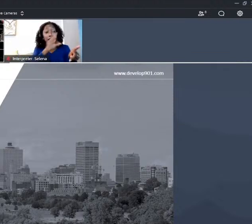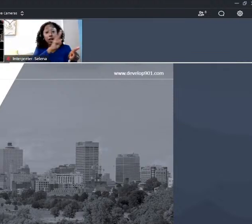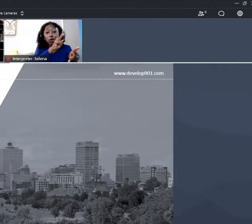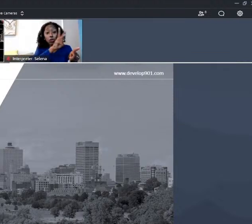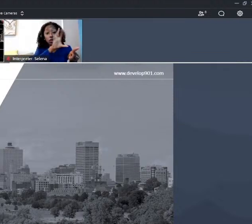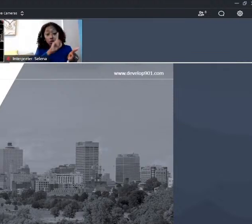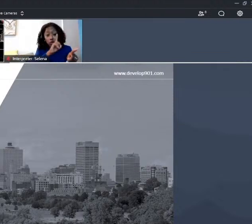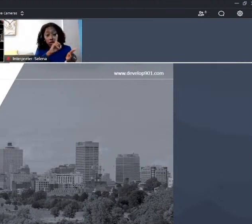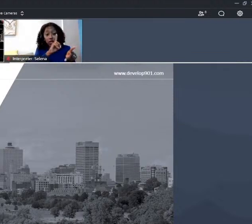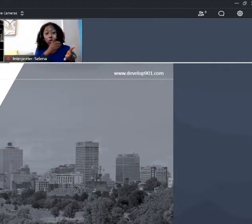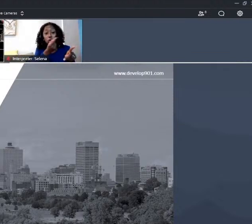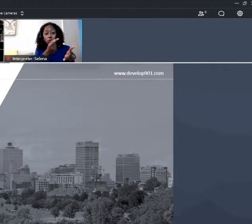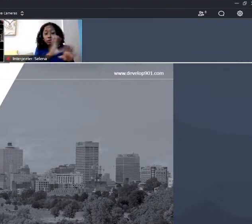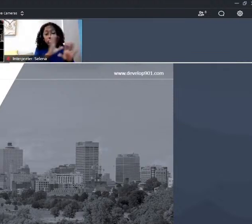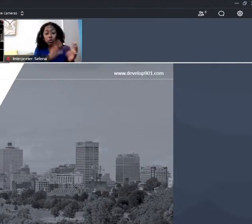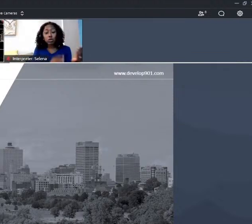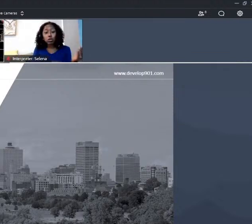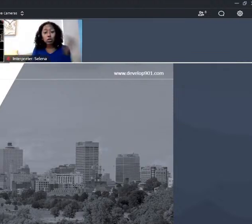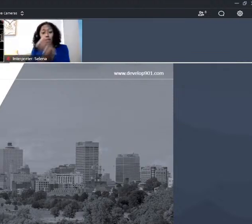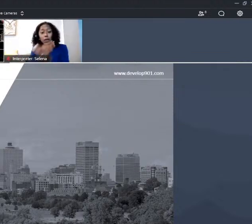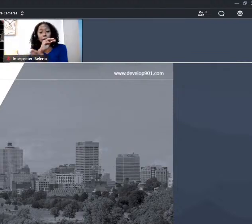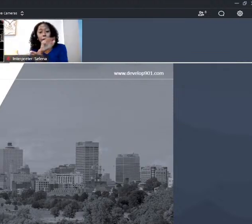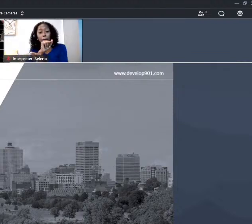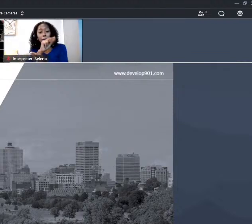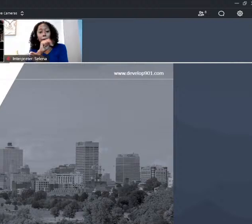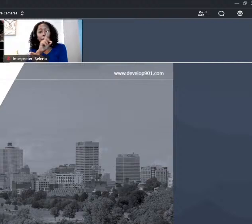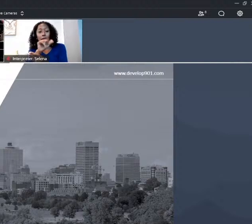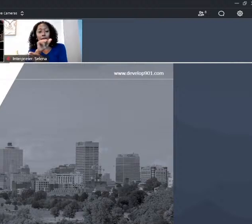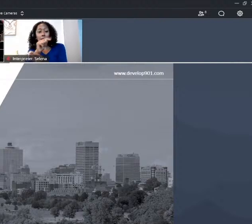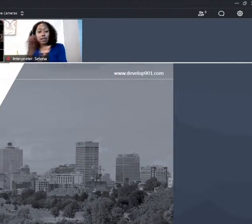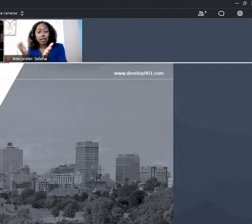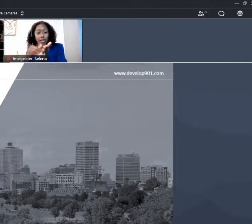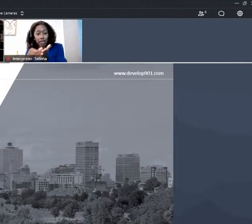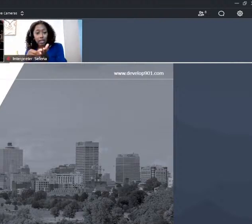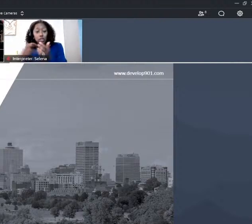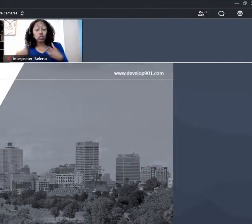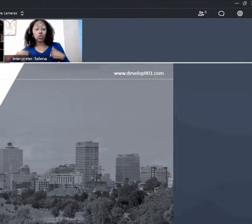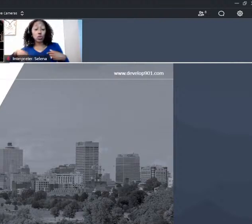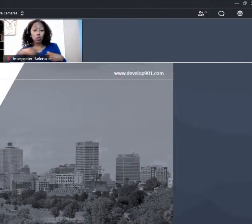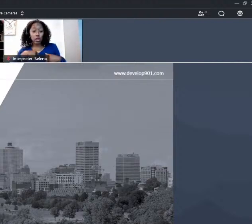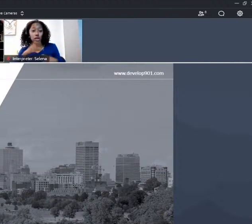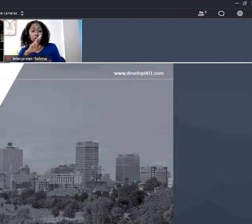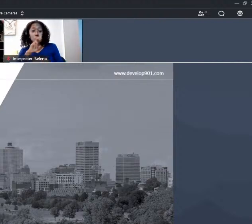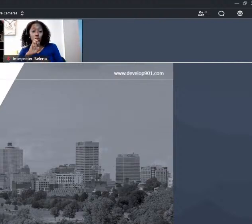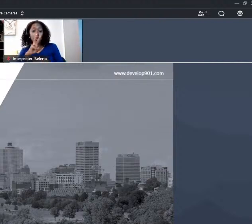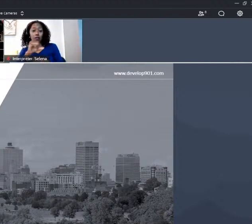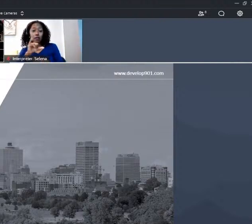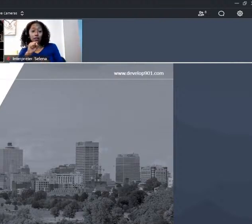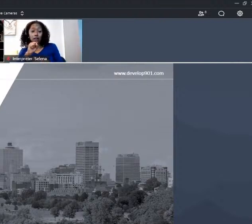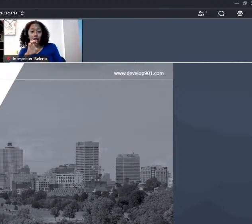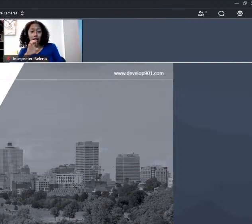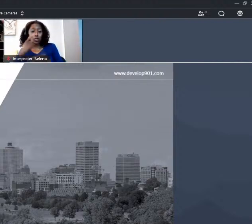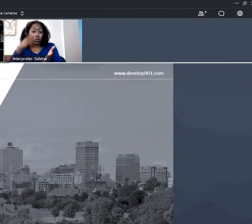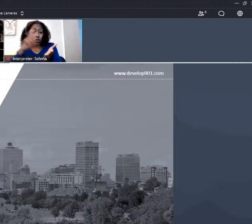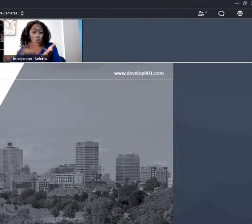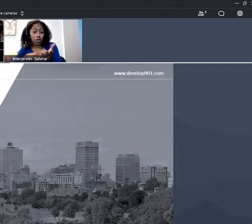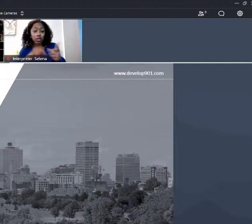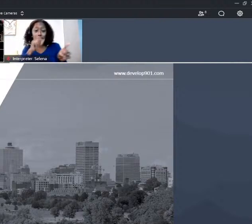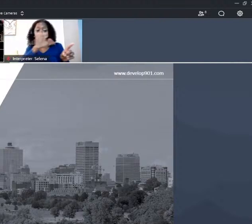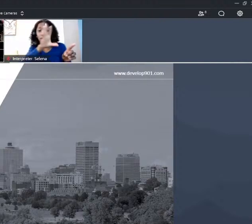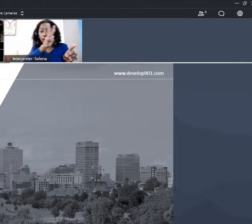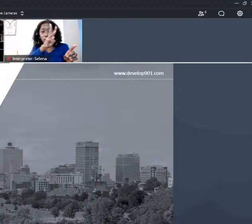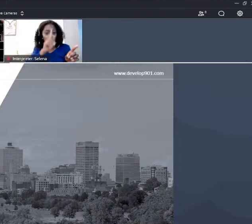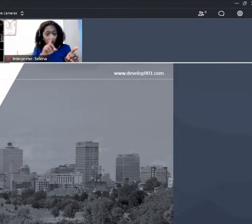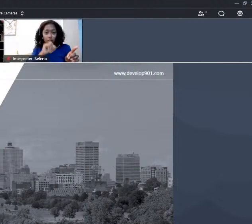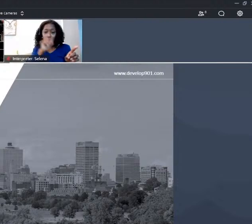remand it to the Land Use Control Board. We will do revised notice. He doesn't have to withdraw. He doesn't have to pay new